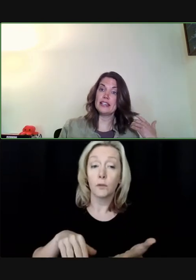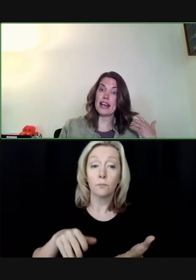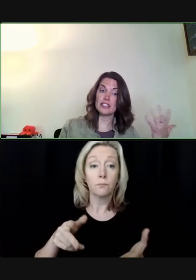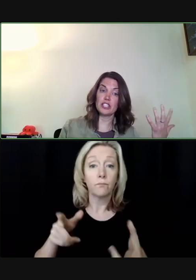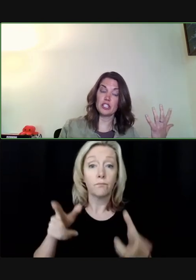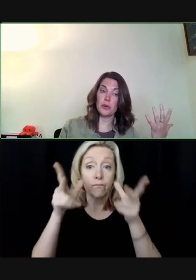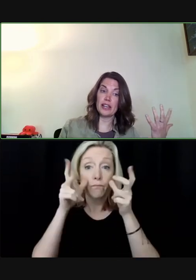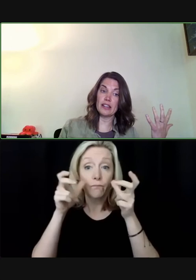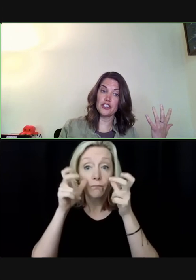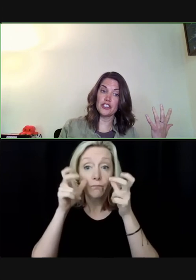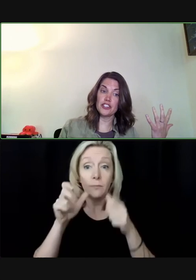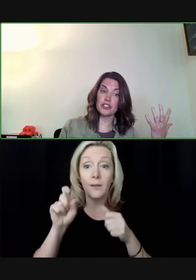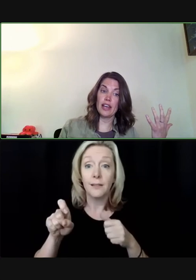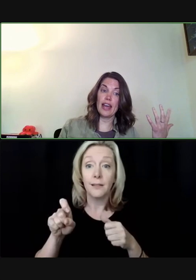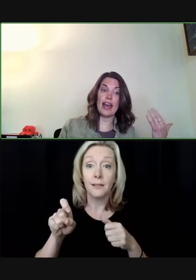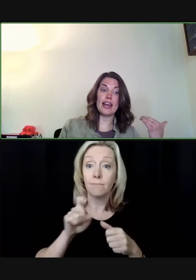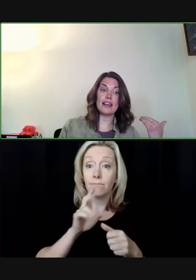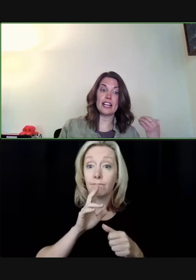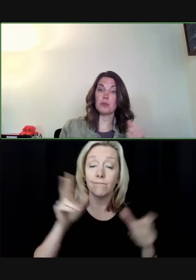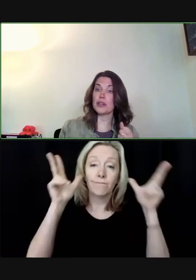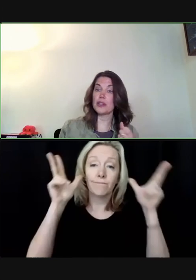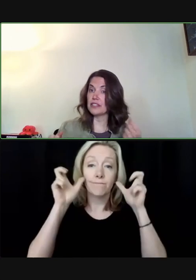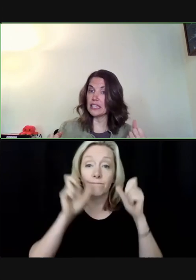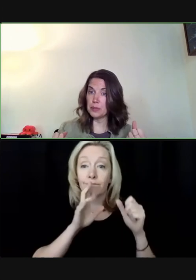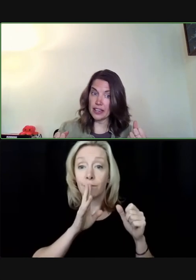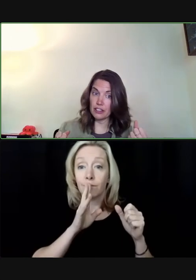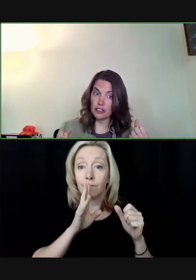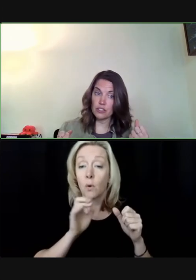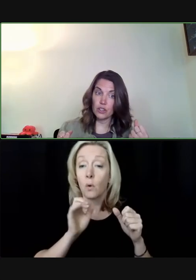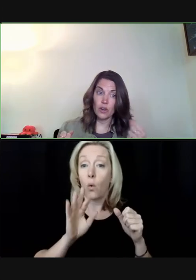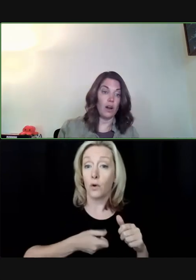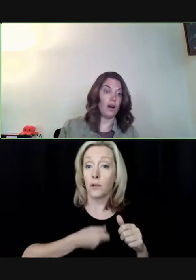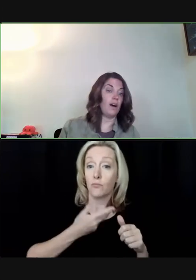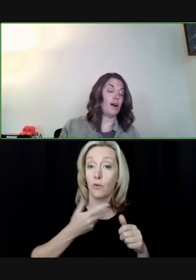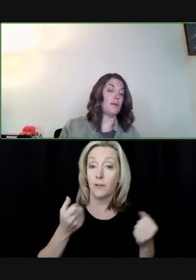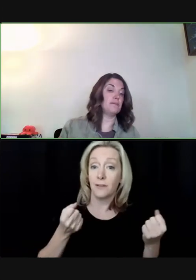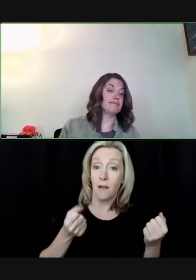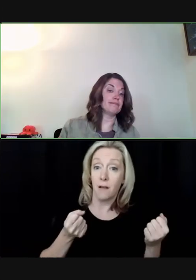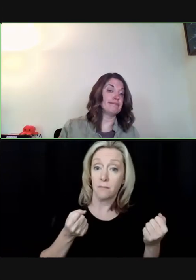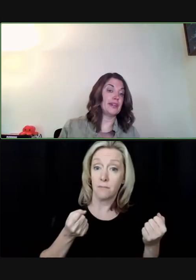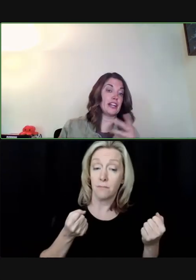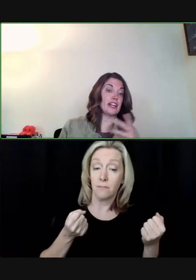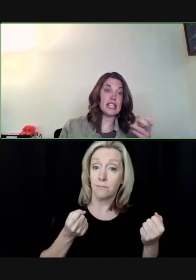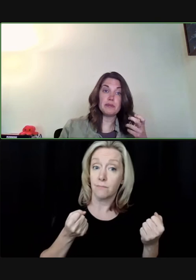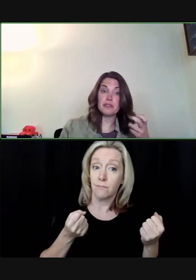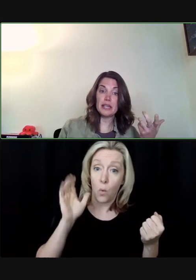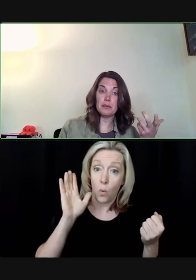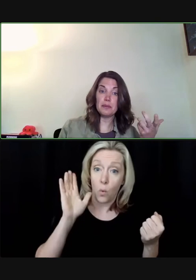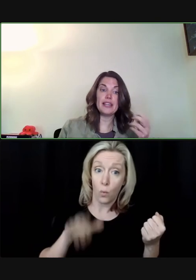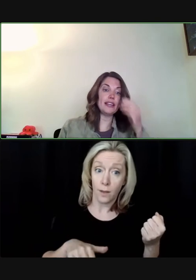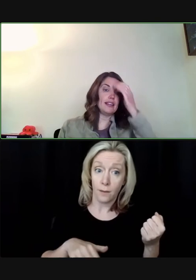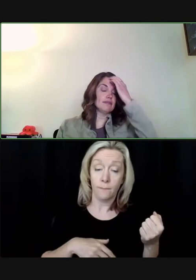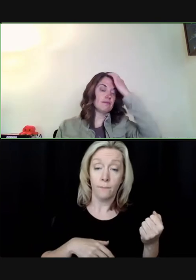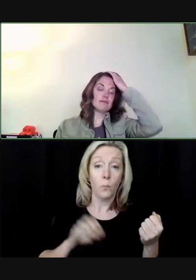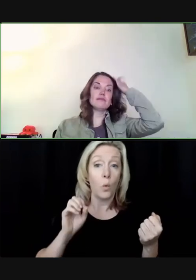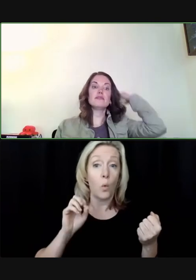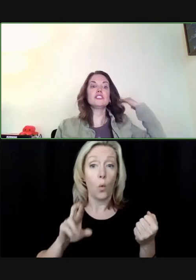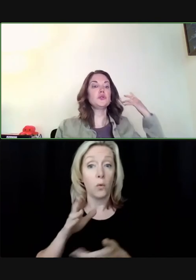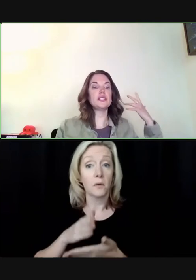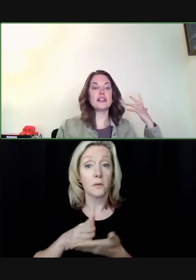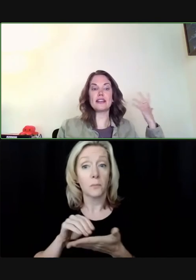receptively need access to spoken English and expressively be signers. Might receptively